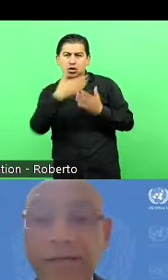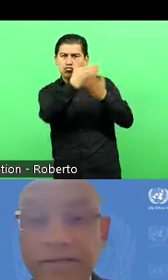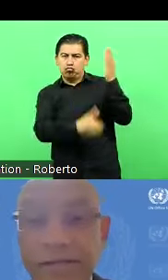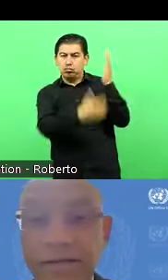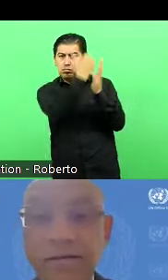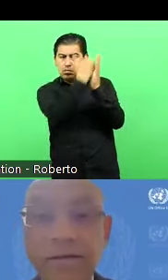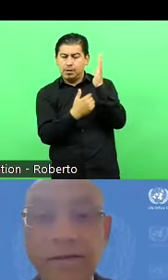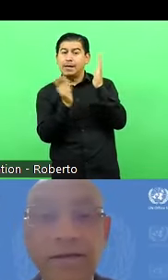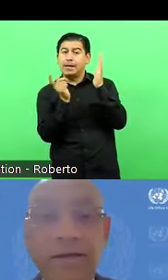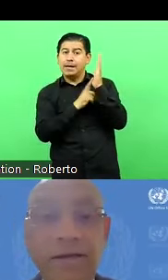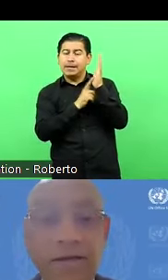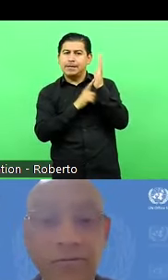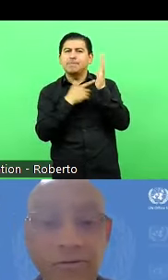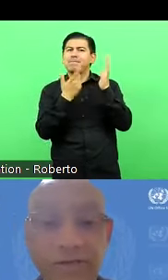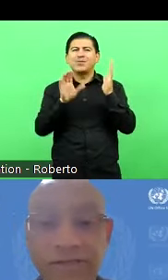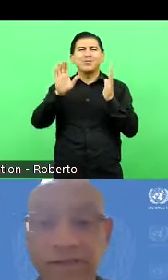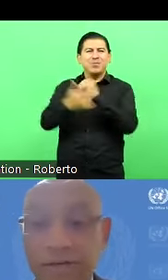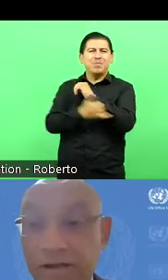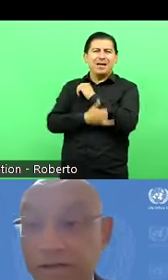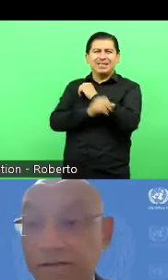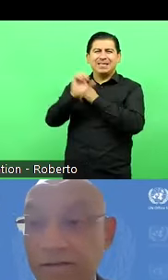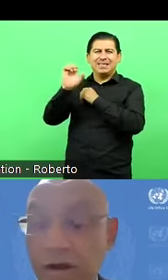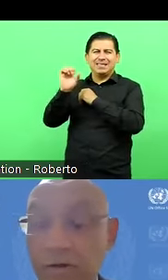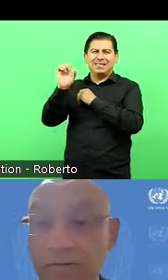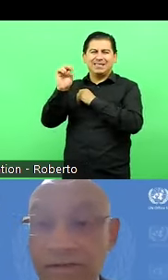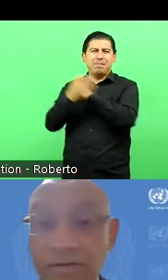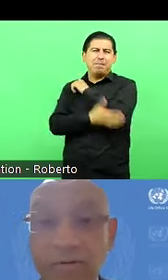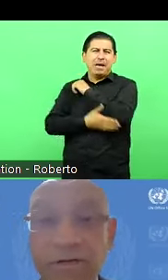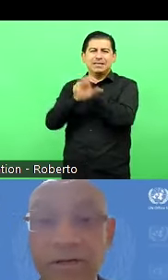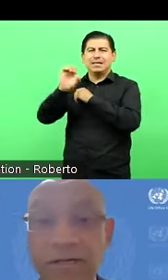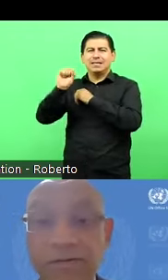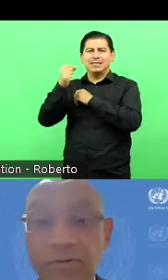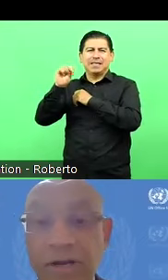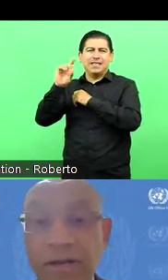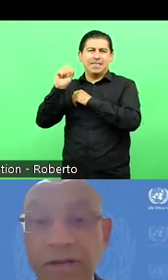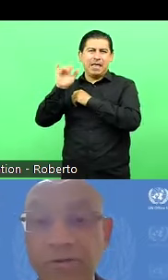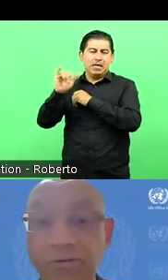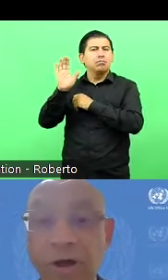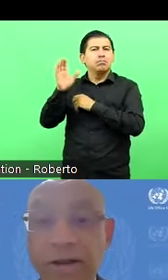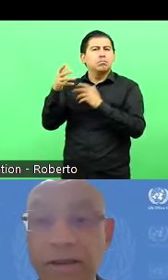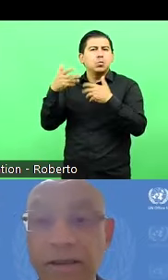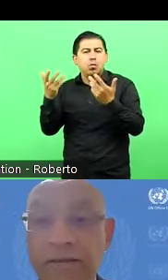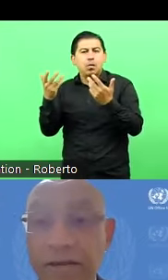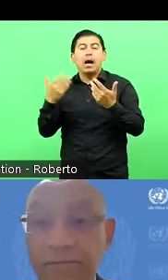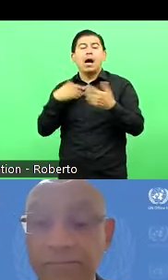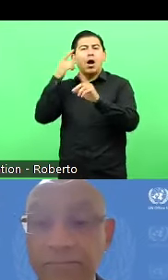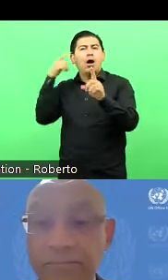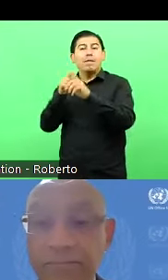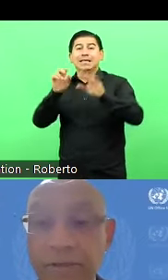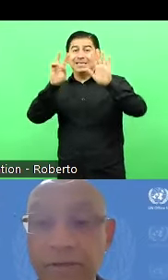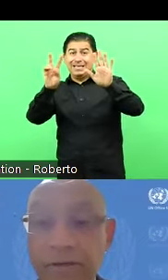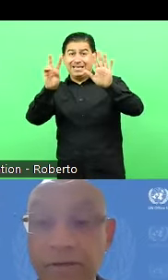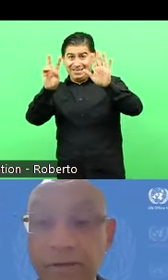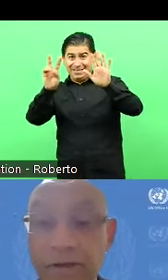you can see here out of the 7 targets, out of the 7 global targets, only 2 are green,